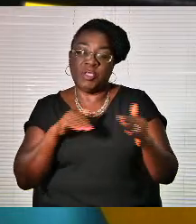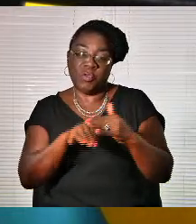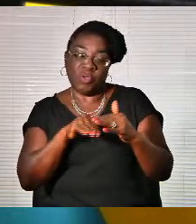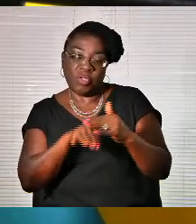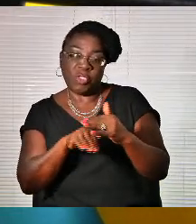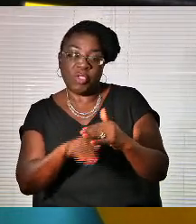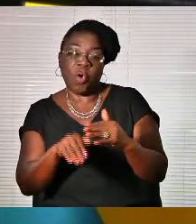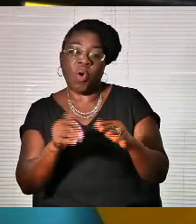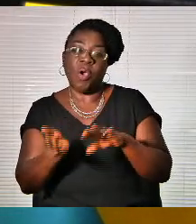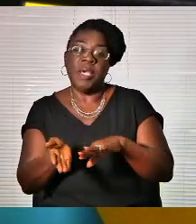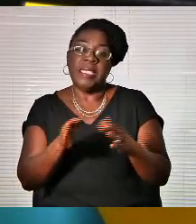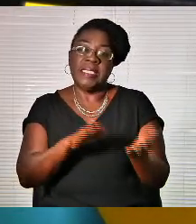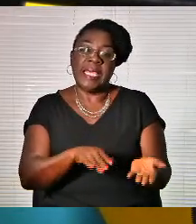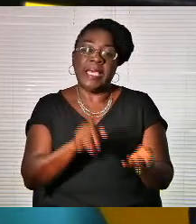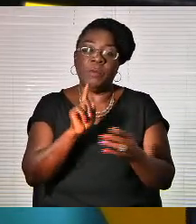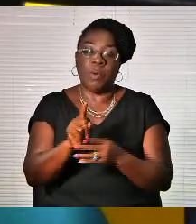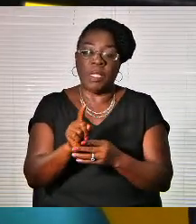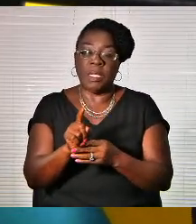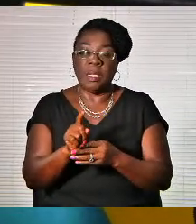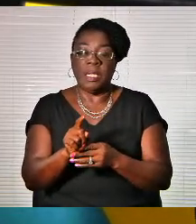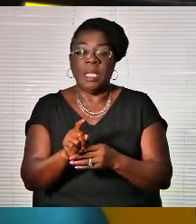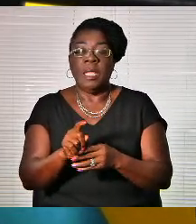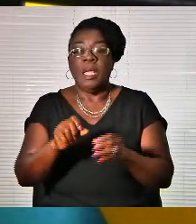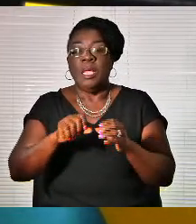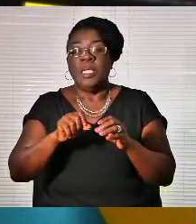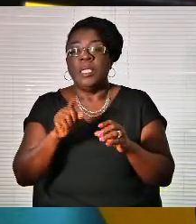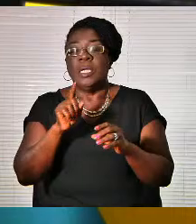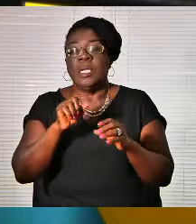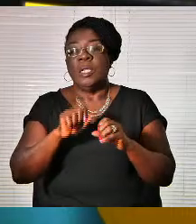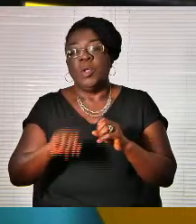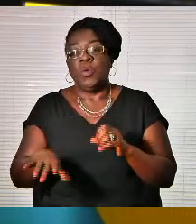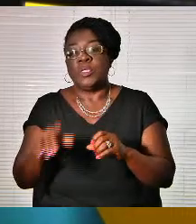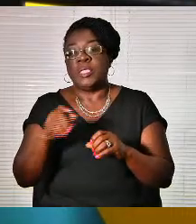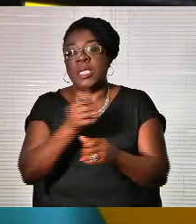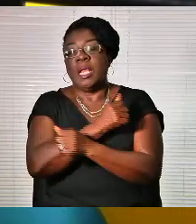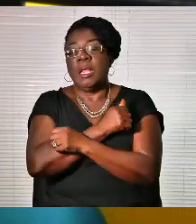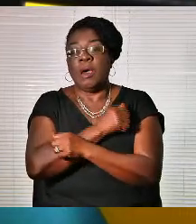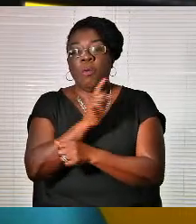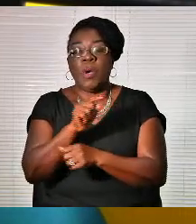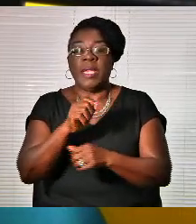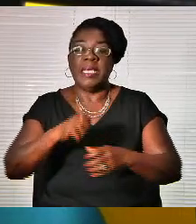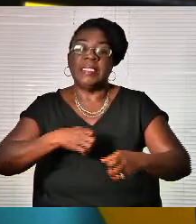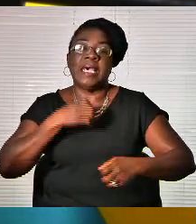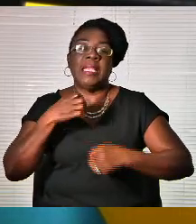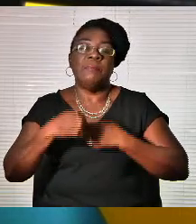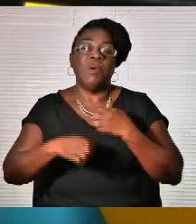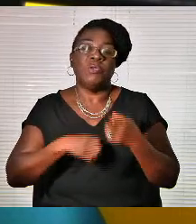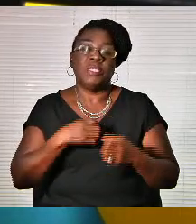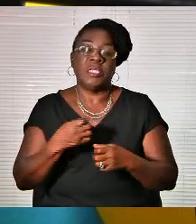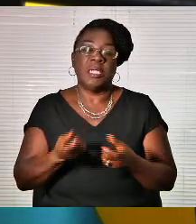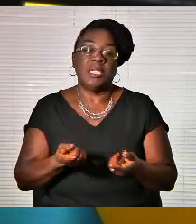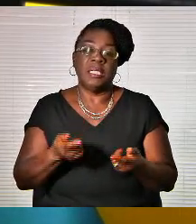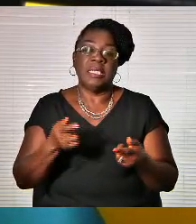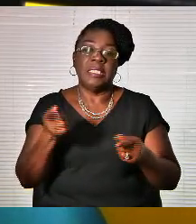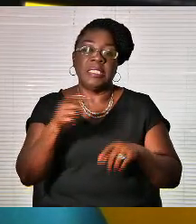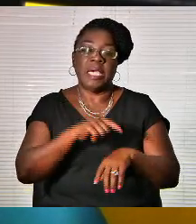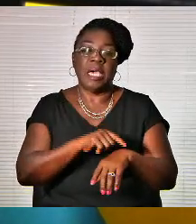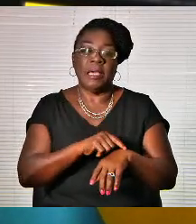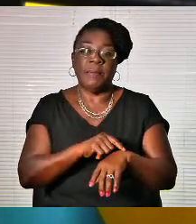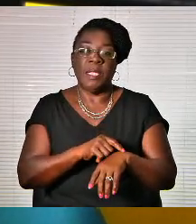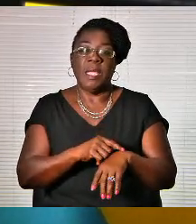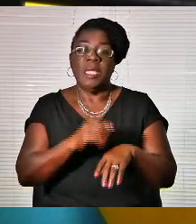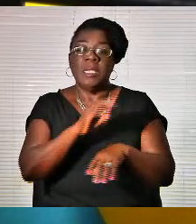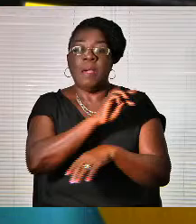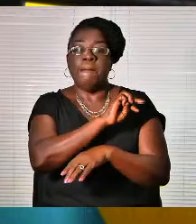and losing a loved one is an emotional and sensitive time. However, the morgue at